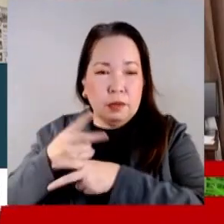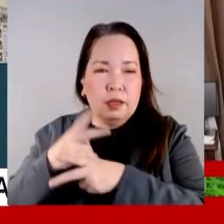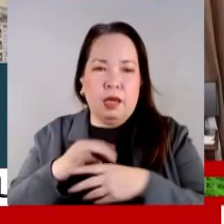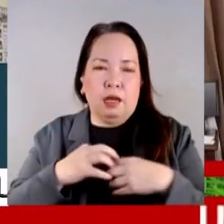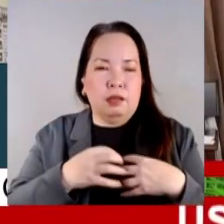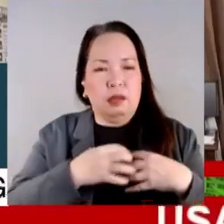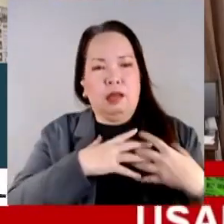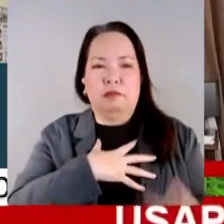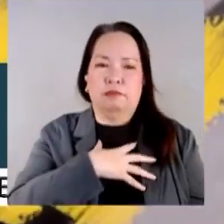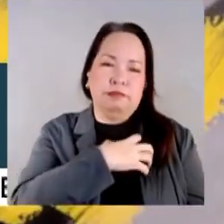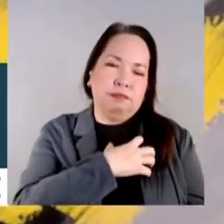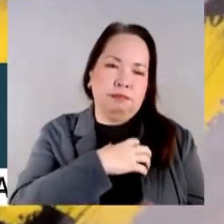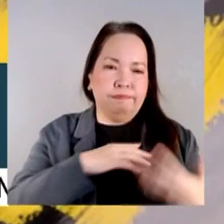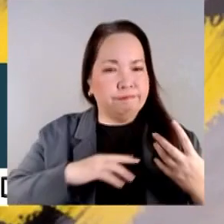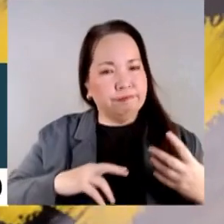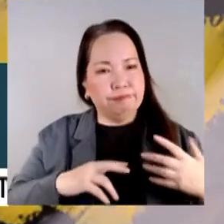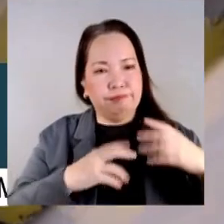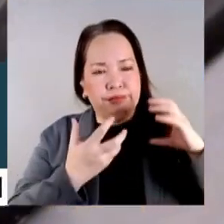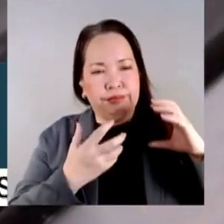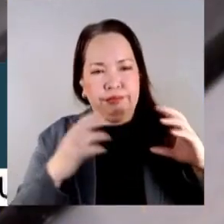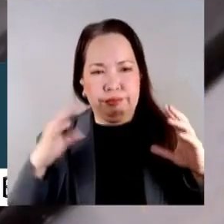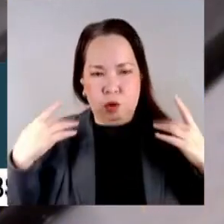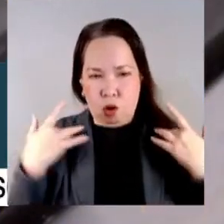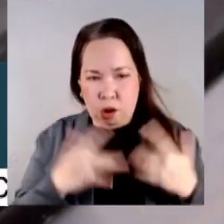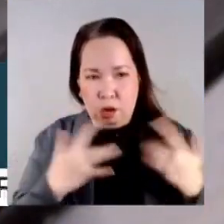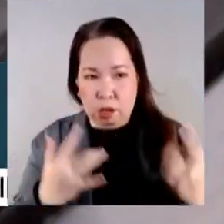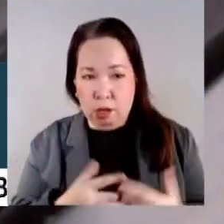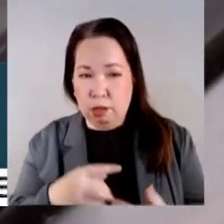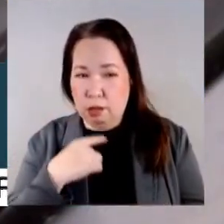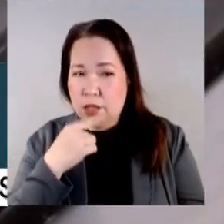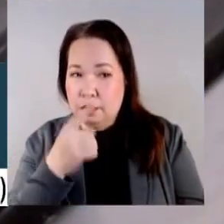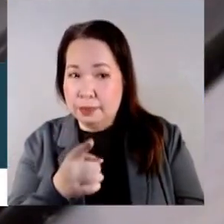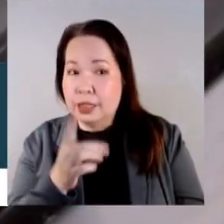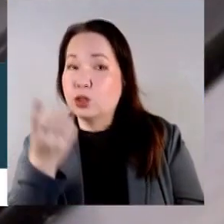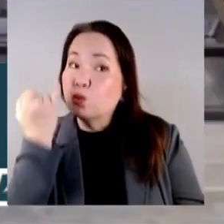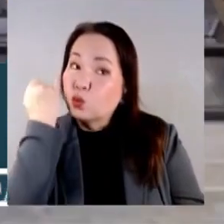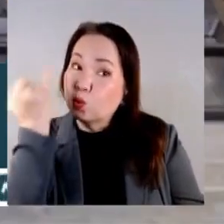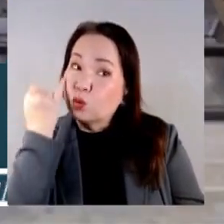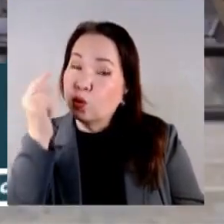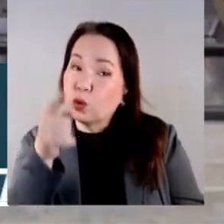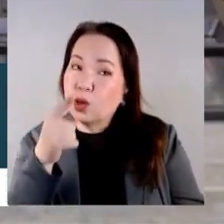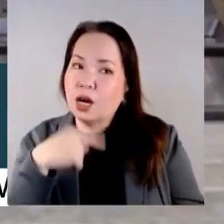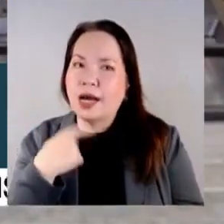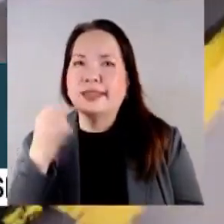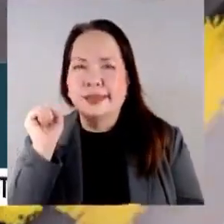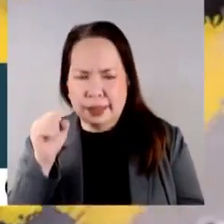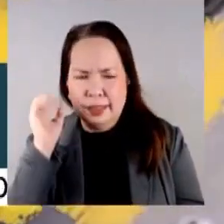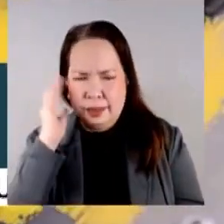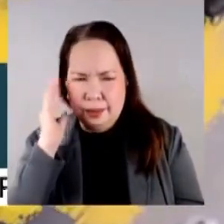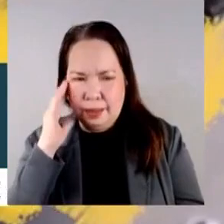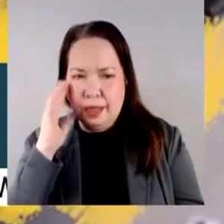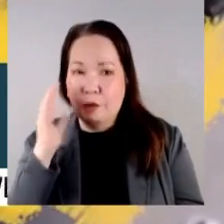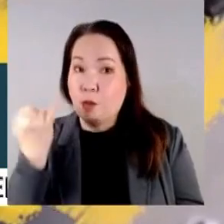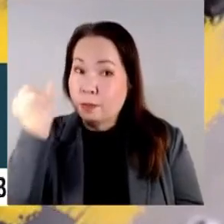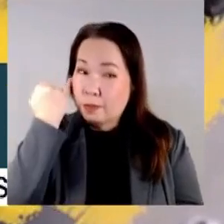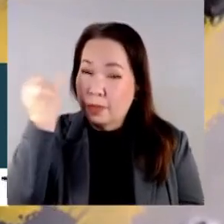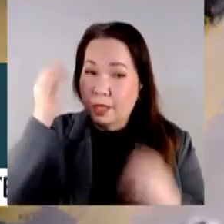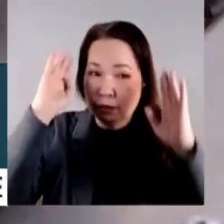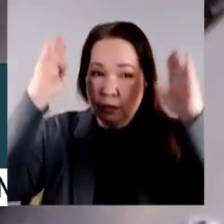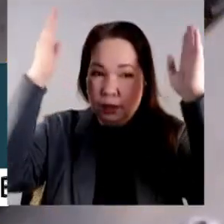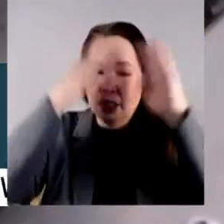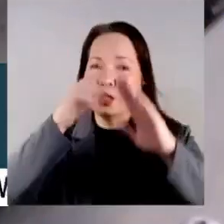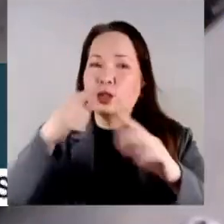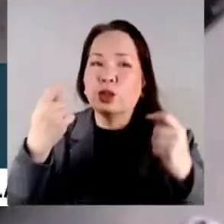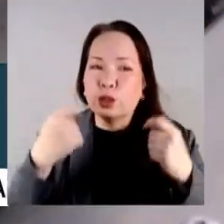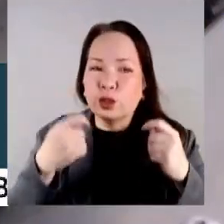ng damage yan. Indulging is easy with more opportunities to binge out. But at least one chef says the public should rethink